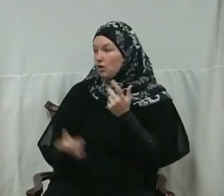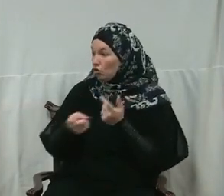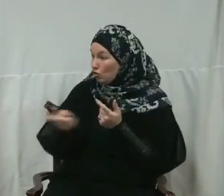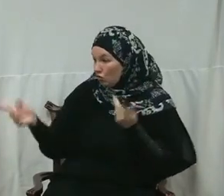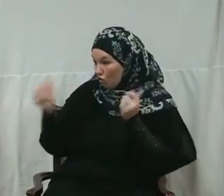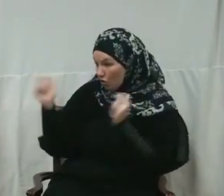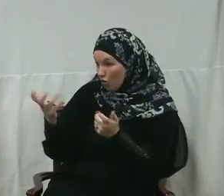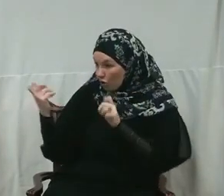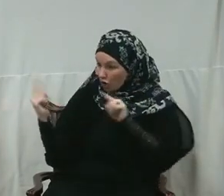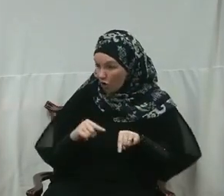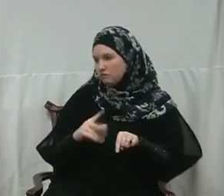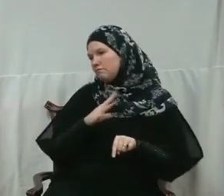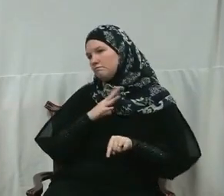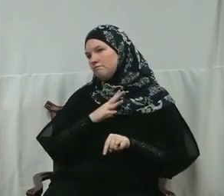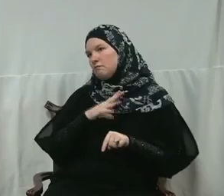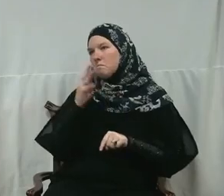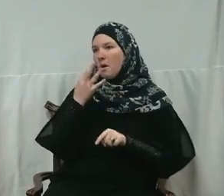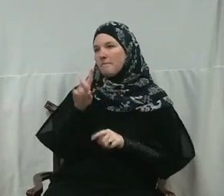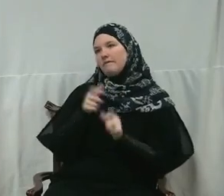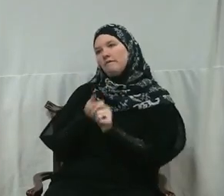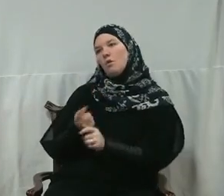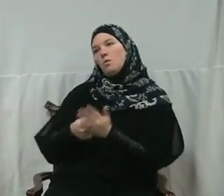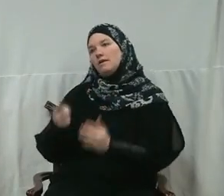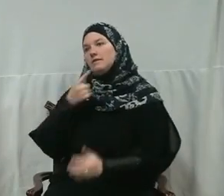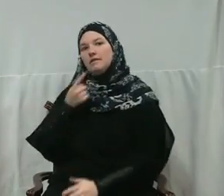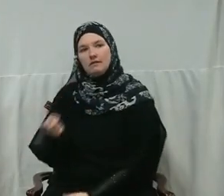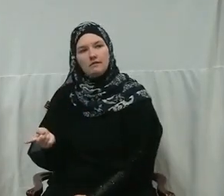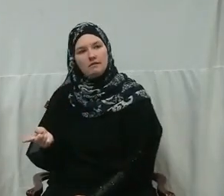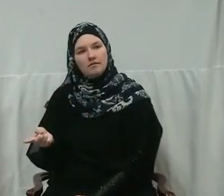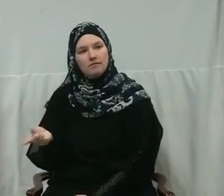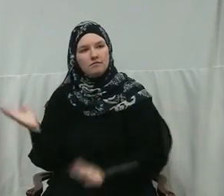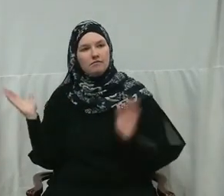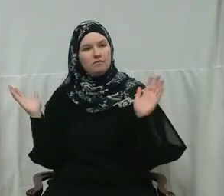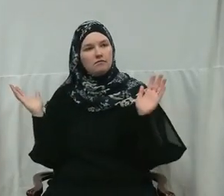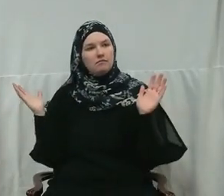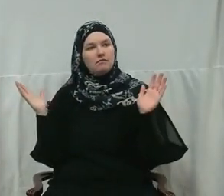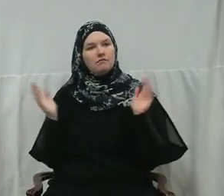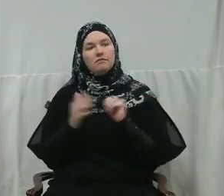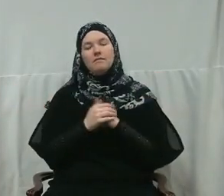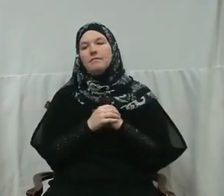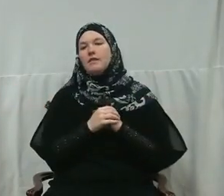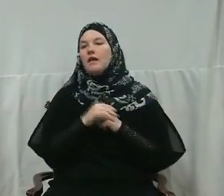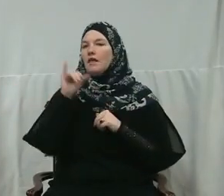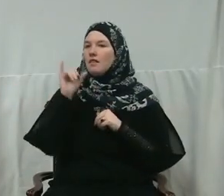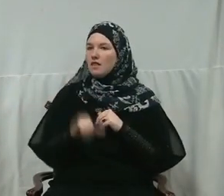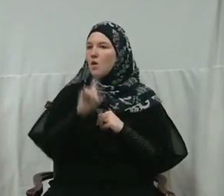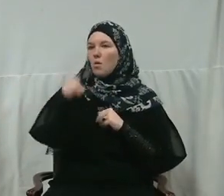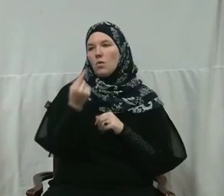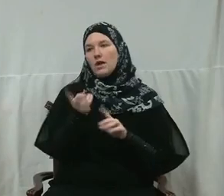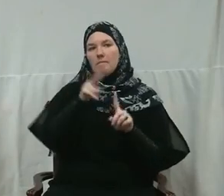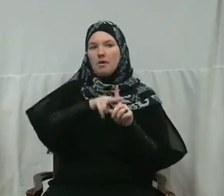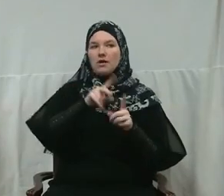would argue, that the opinion of the consulted is always consultative. That only applies